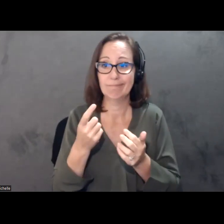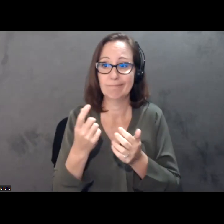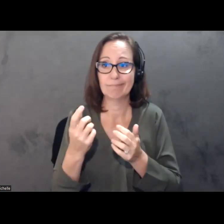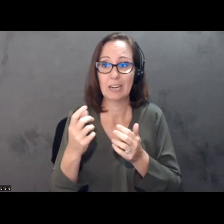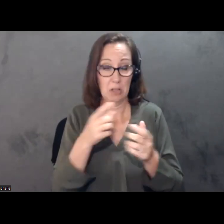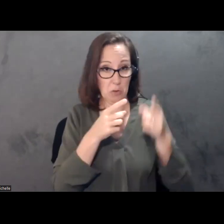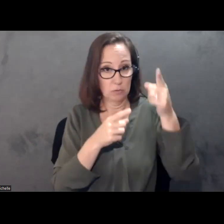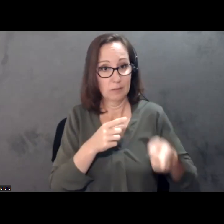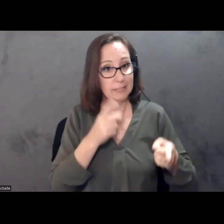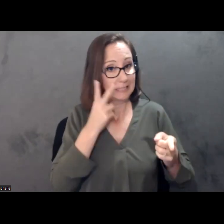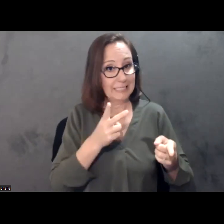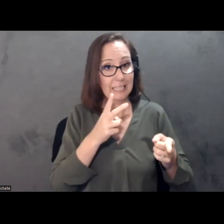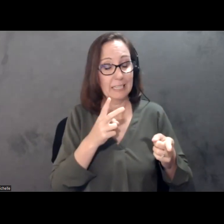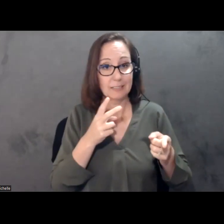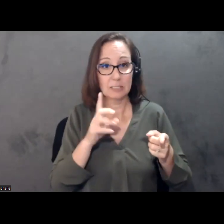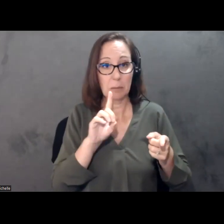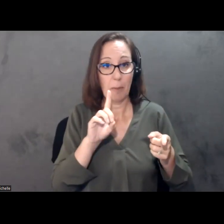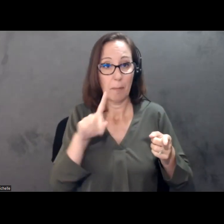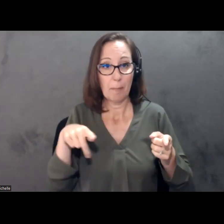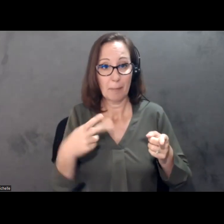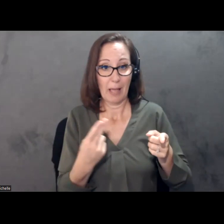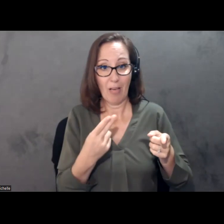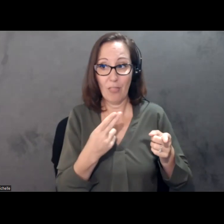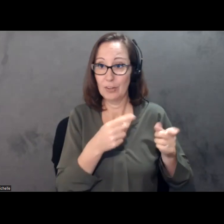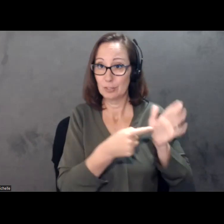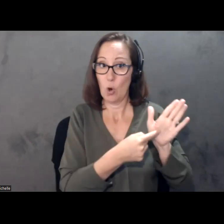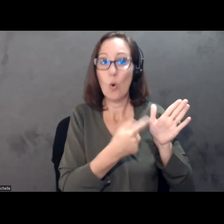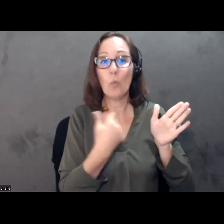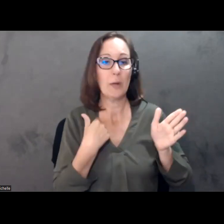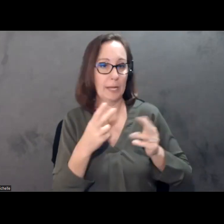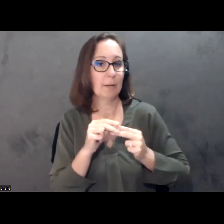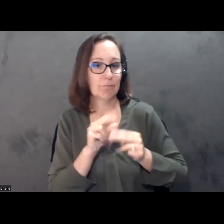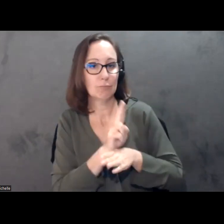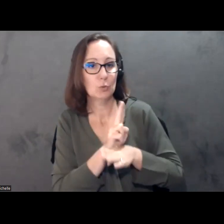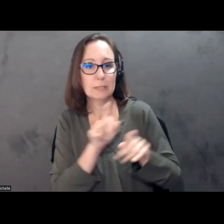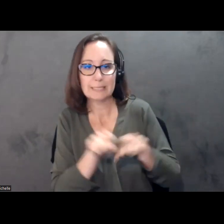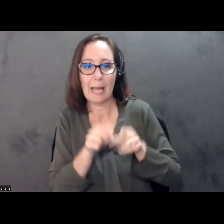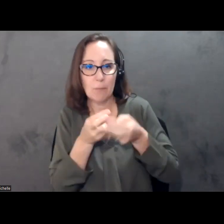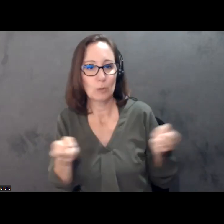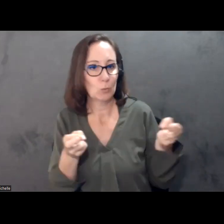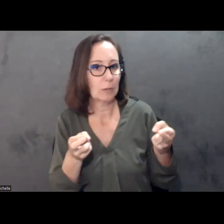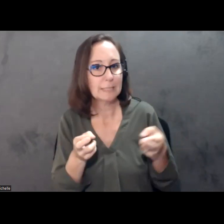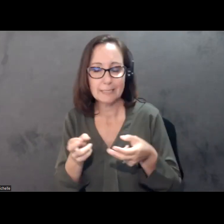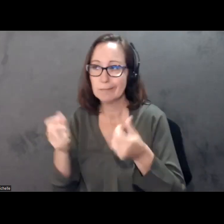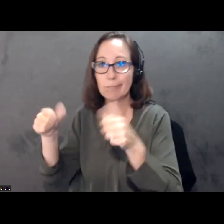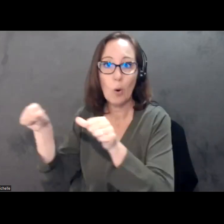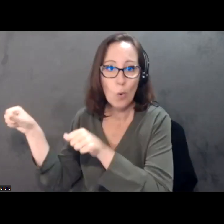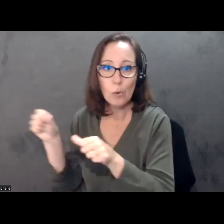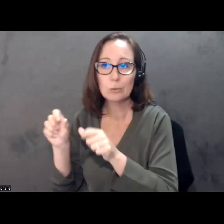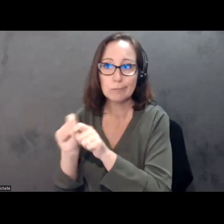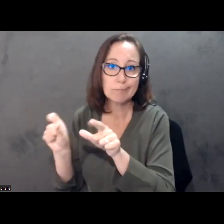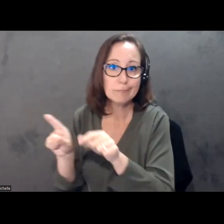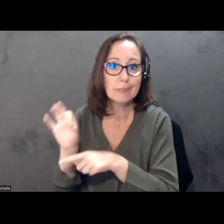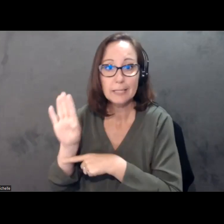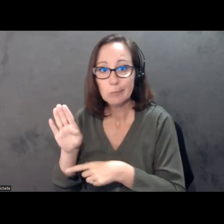presented by the Department of Public Health, our sister departments. We utilize those resources and send them out through our social media. We also link to